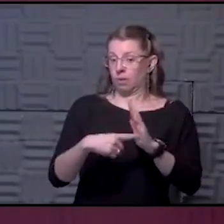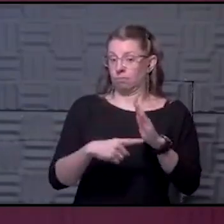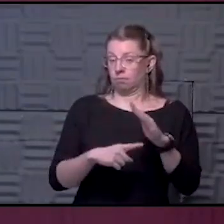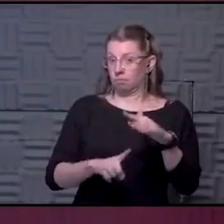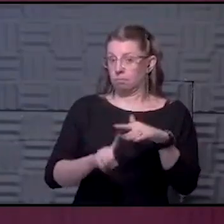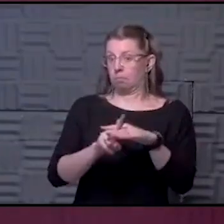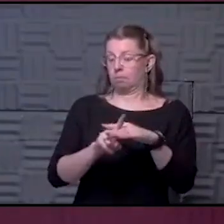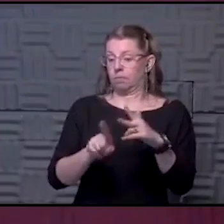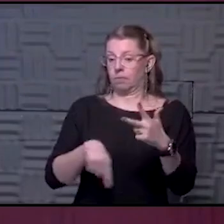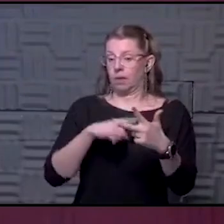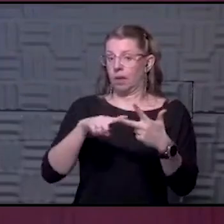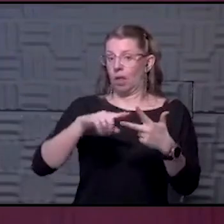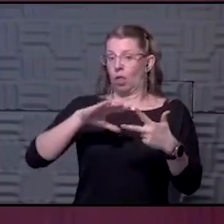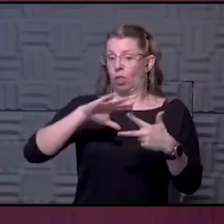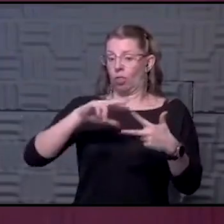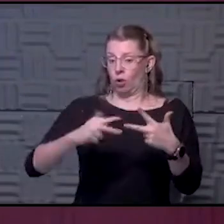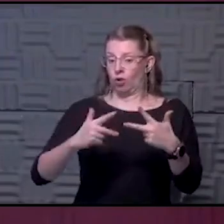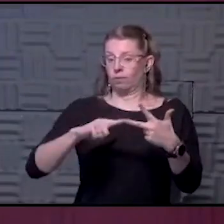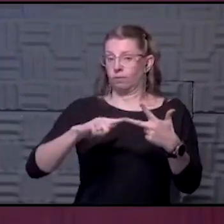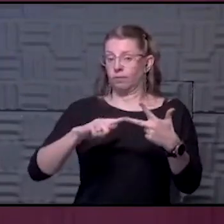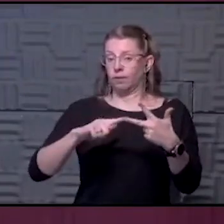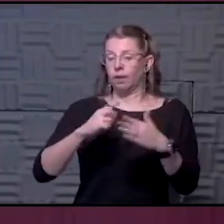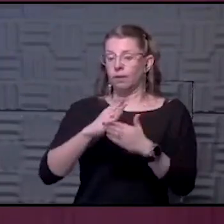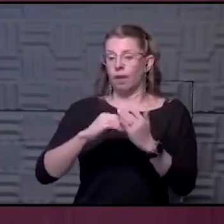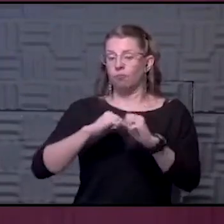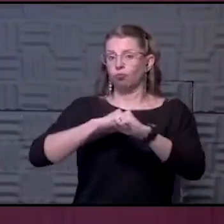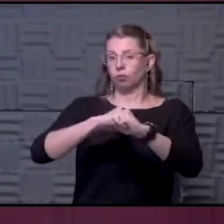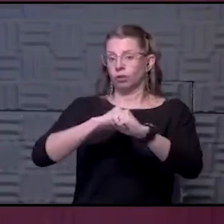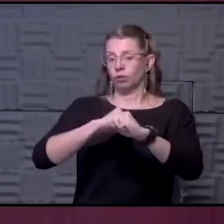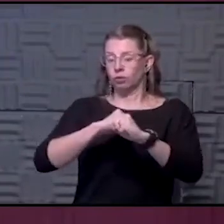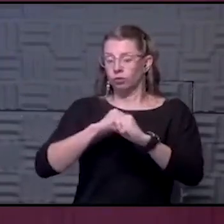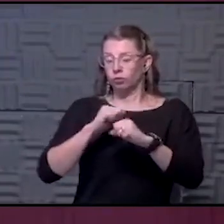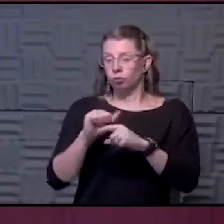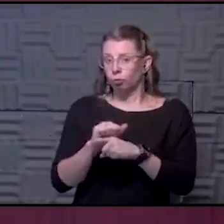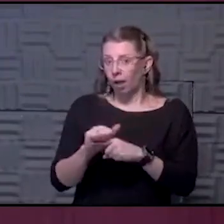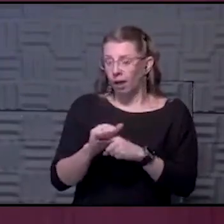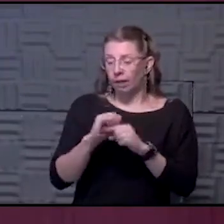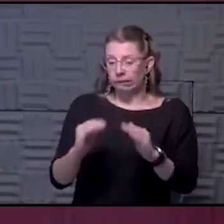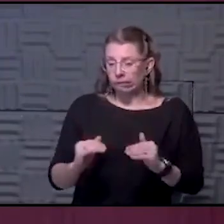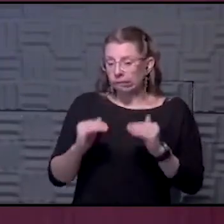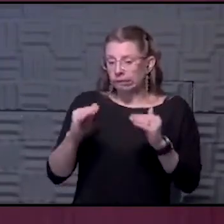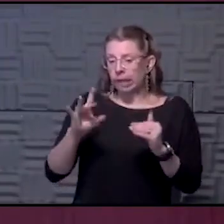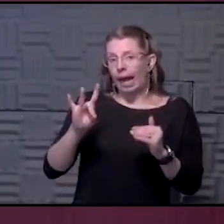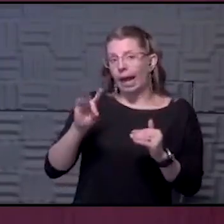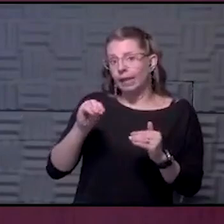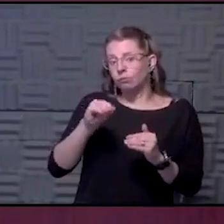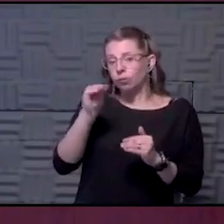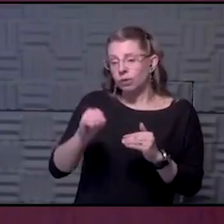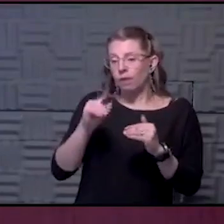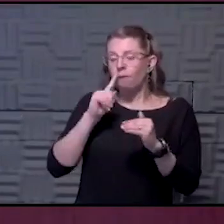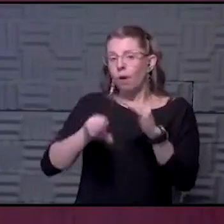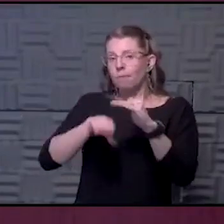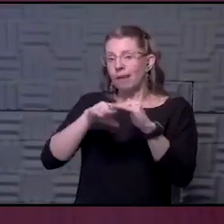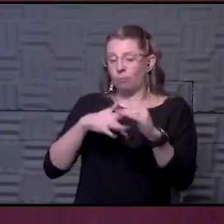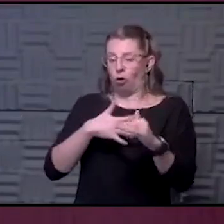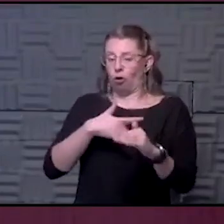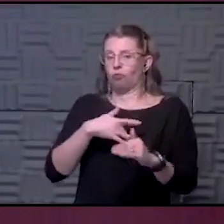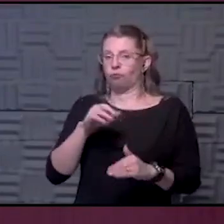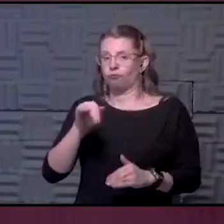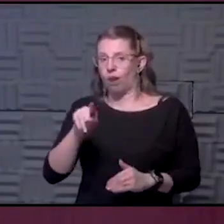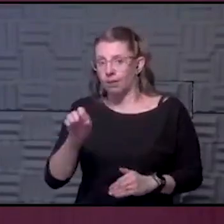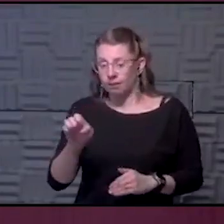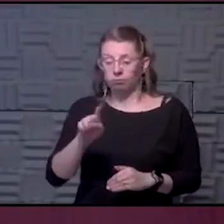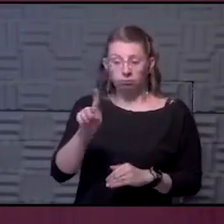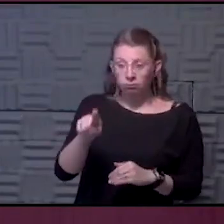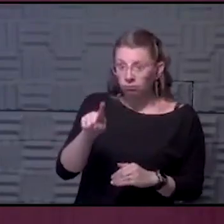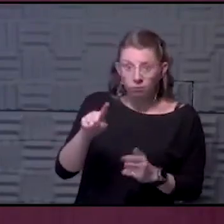step 3, would be adding some resistance training, a little higher level, getting up to 80% of maximum heart rate. And again, ask